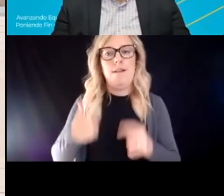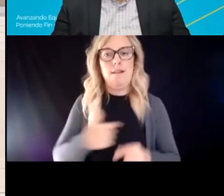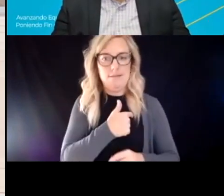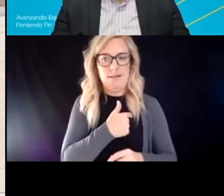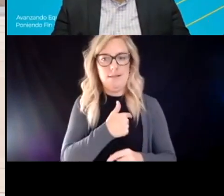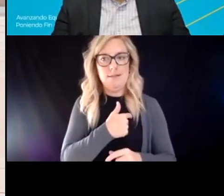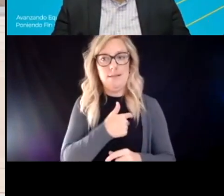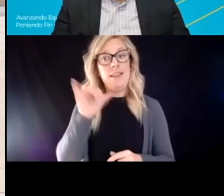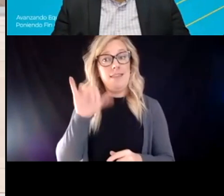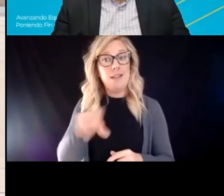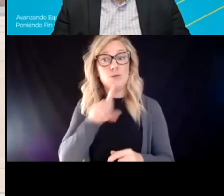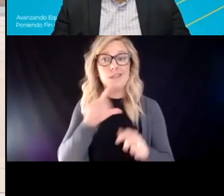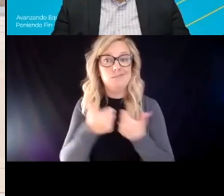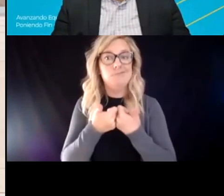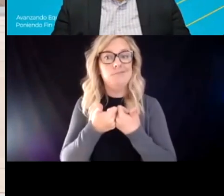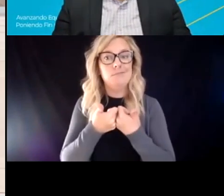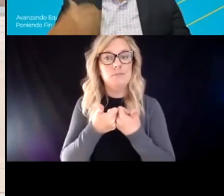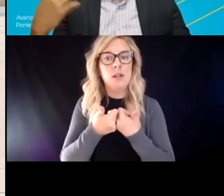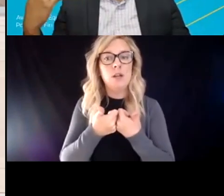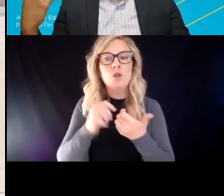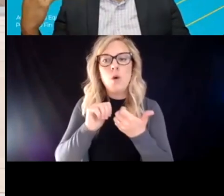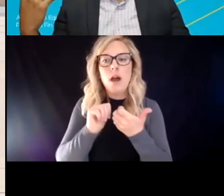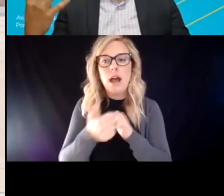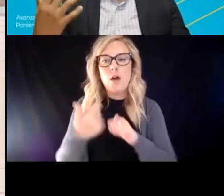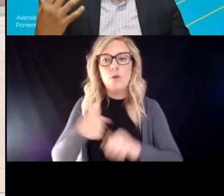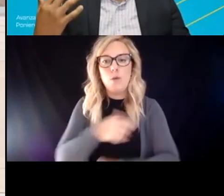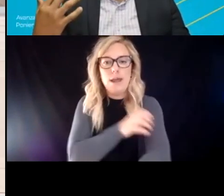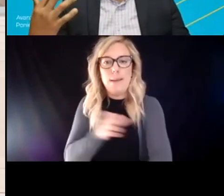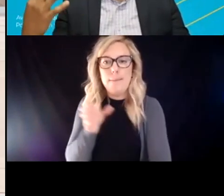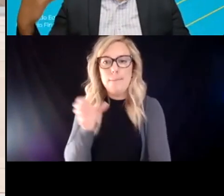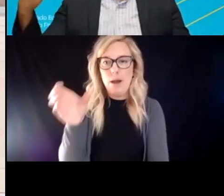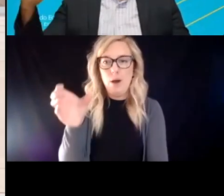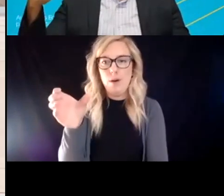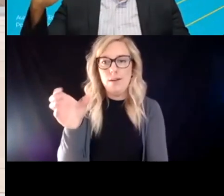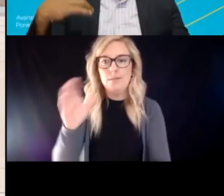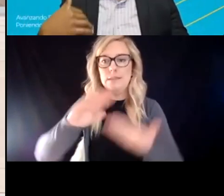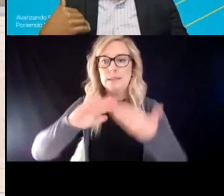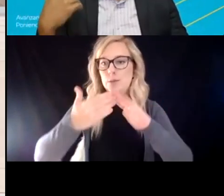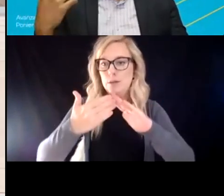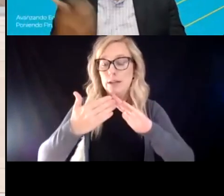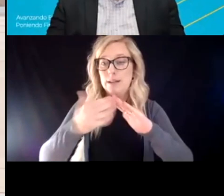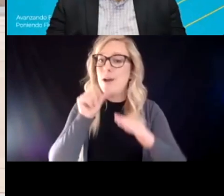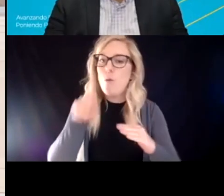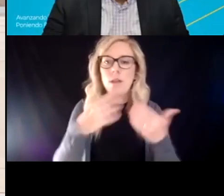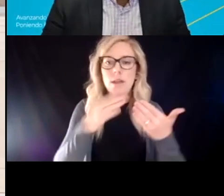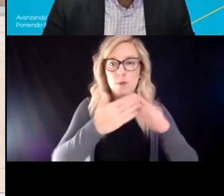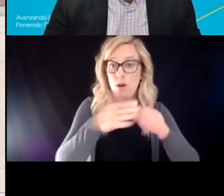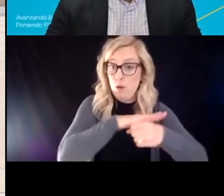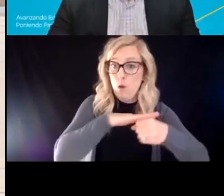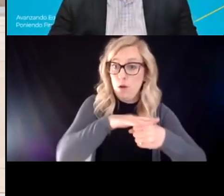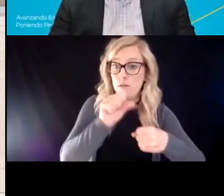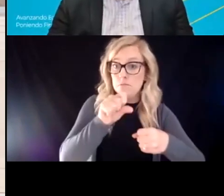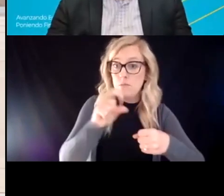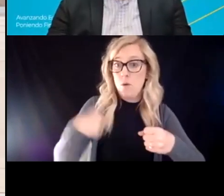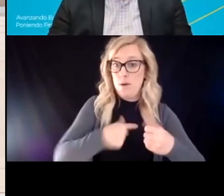enormous challenge. So how do we empower our community? Not only the community, the local community where we live,